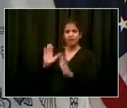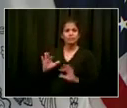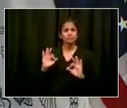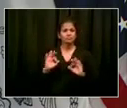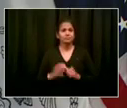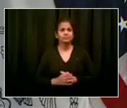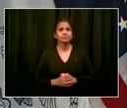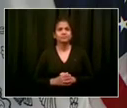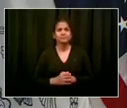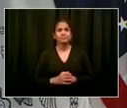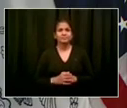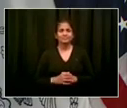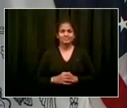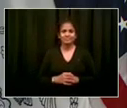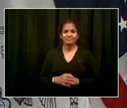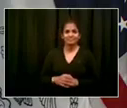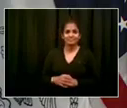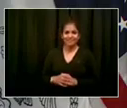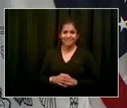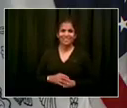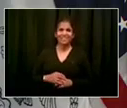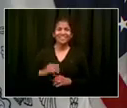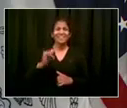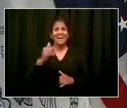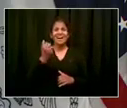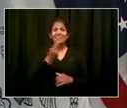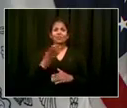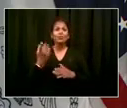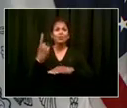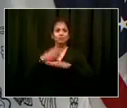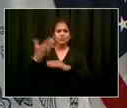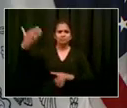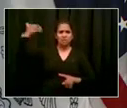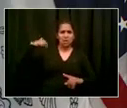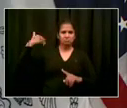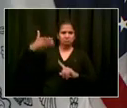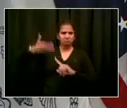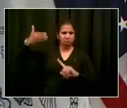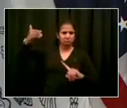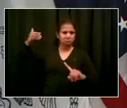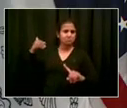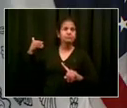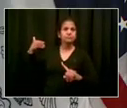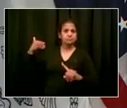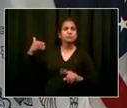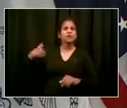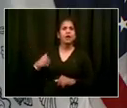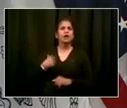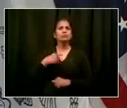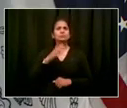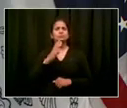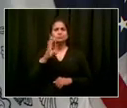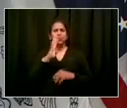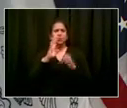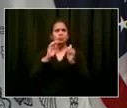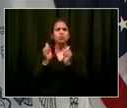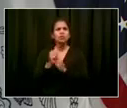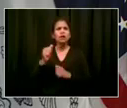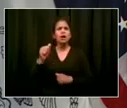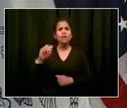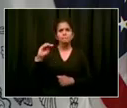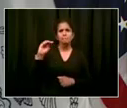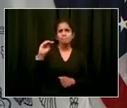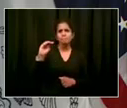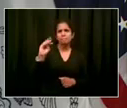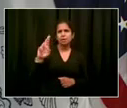So a couple of days ago, I spoke with Johnny Williams about a bike crash that he got into last week. He got hit by a driver making a